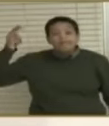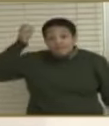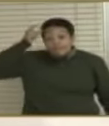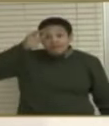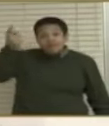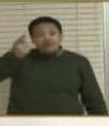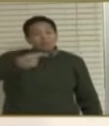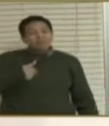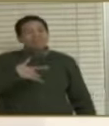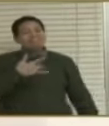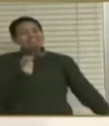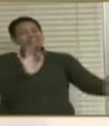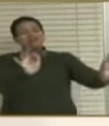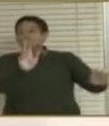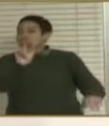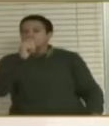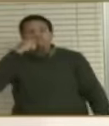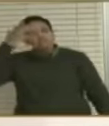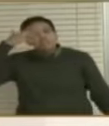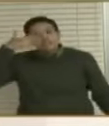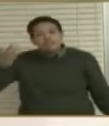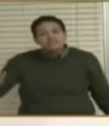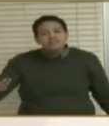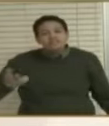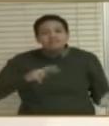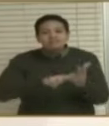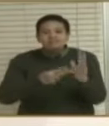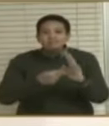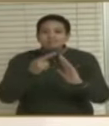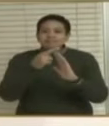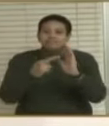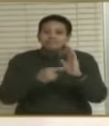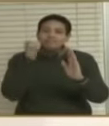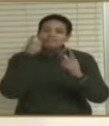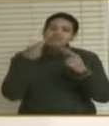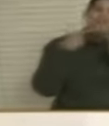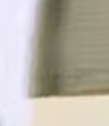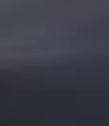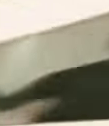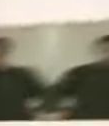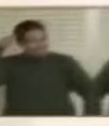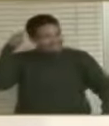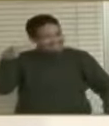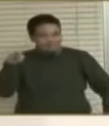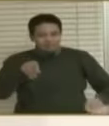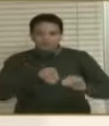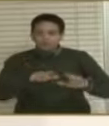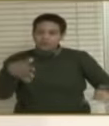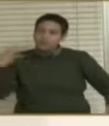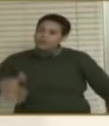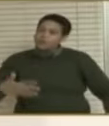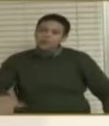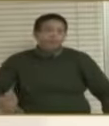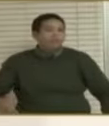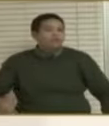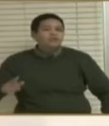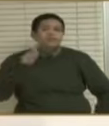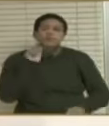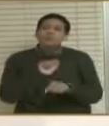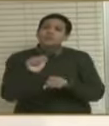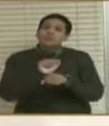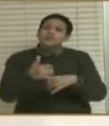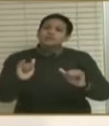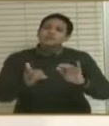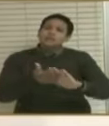need to take very seriously, hence the measures that have been announced by the government, by the Prime Minister. So the work continues on that,